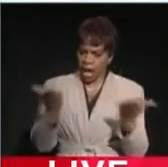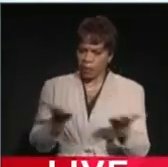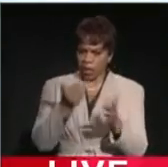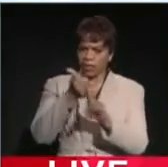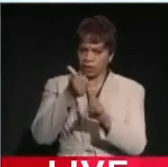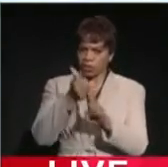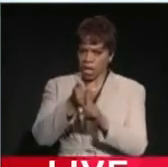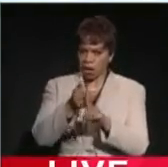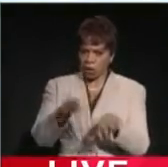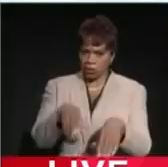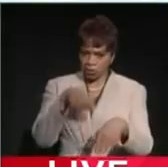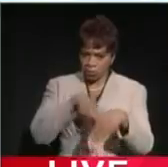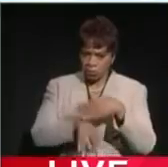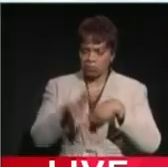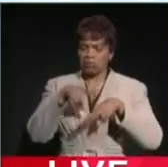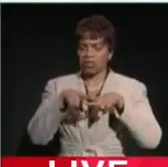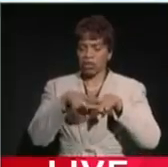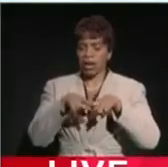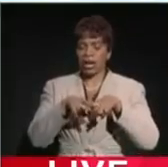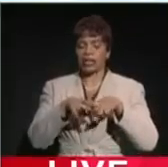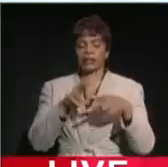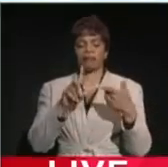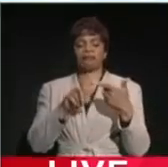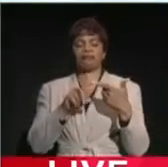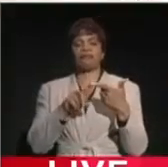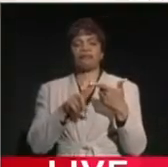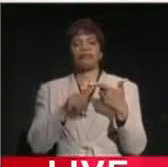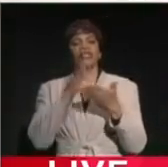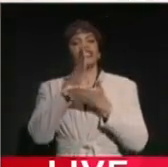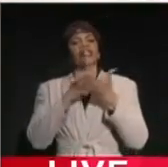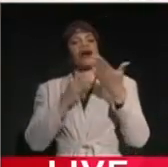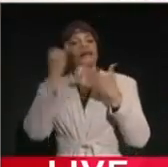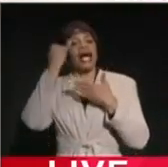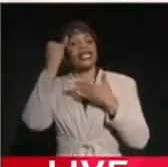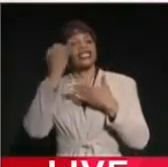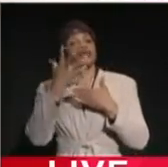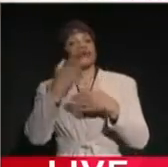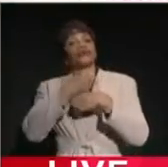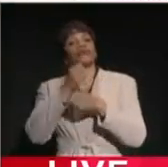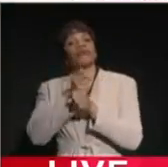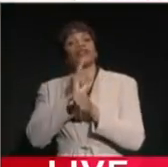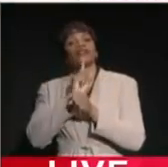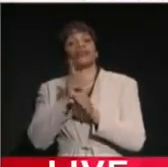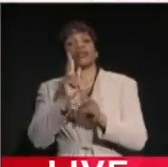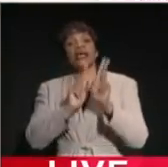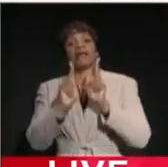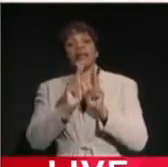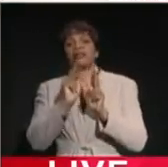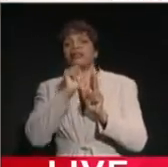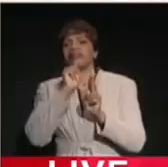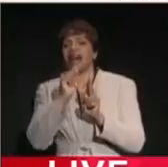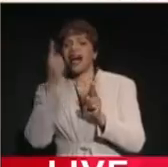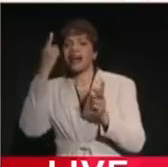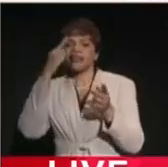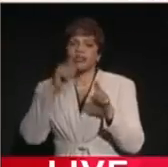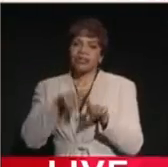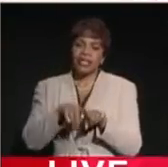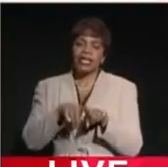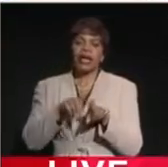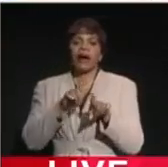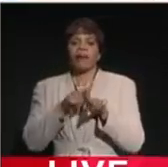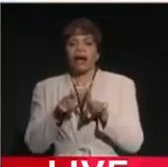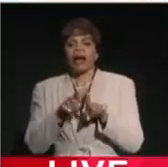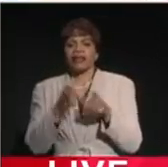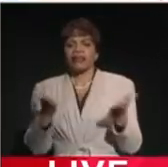Number two, again, where have you been? I mean, some of these ideas, I actually want to make sure people know we agree on some things, but you've been there for almost